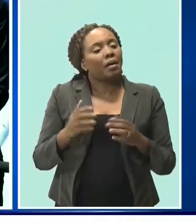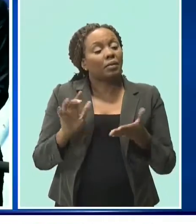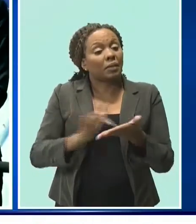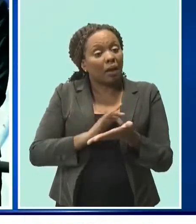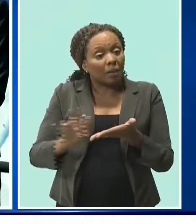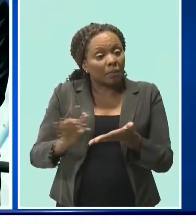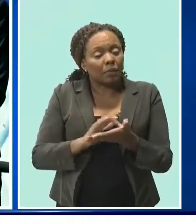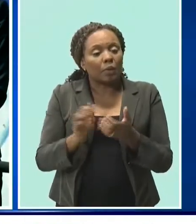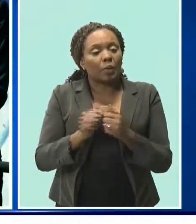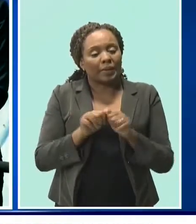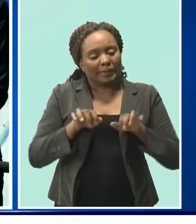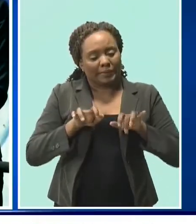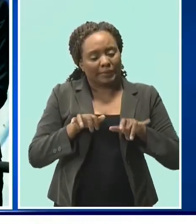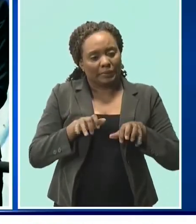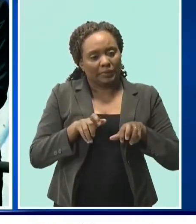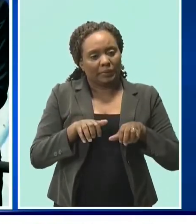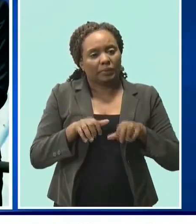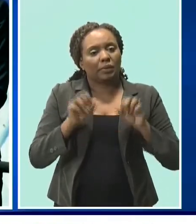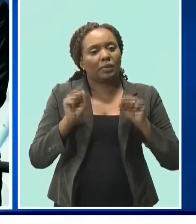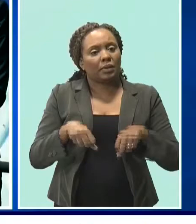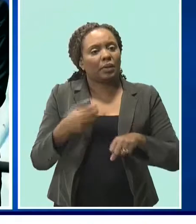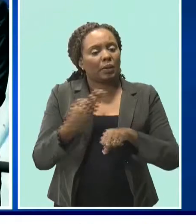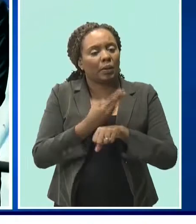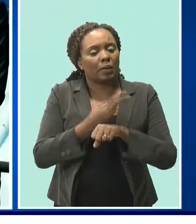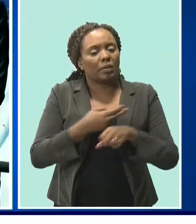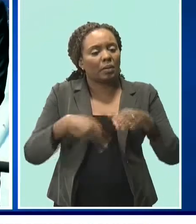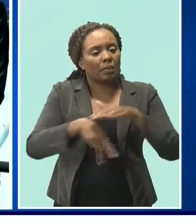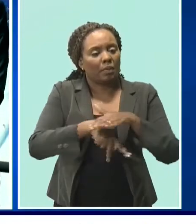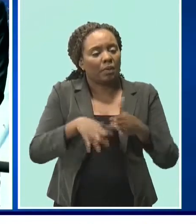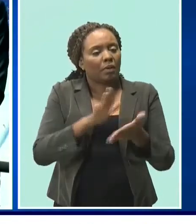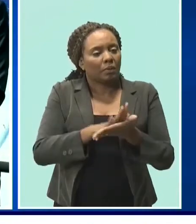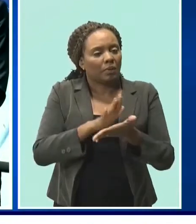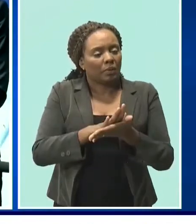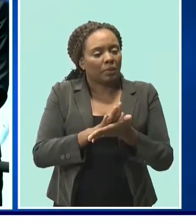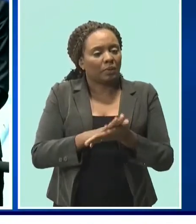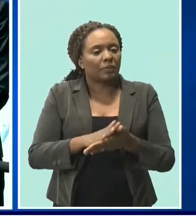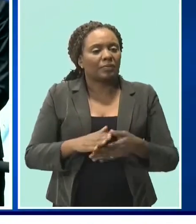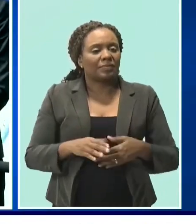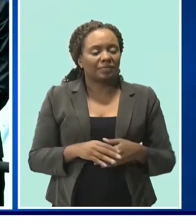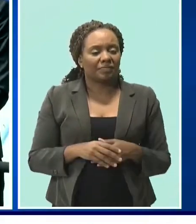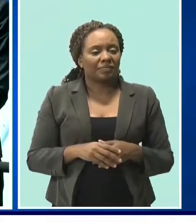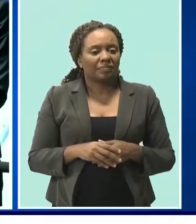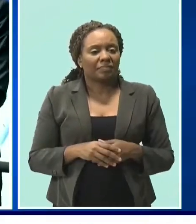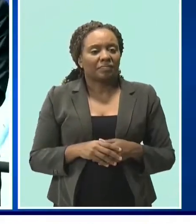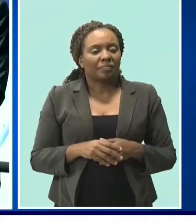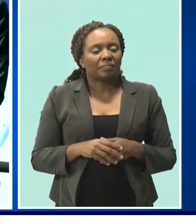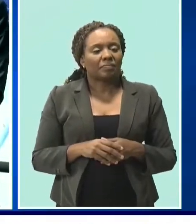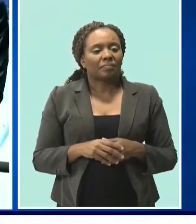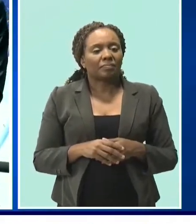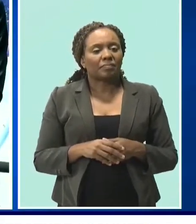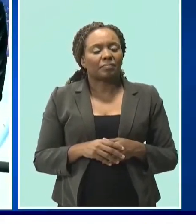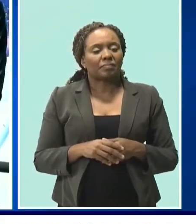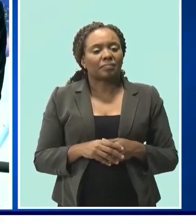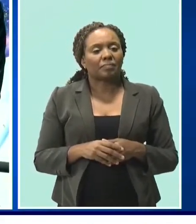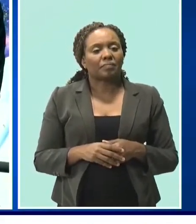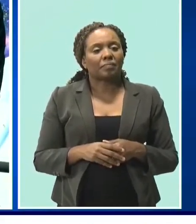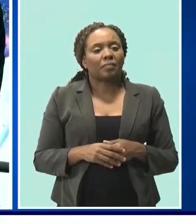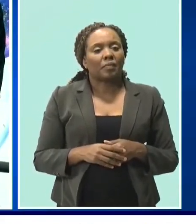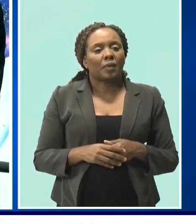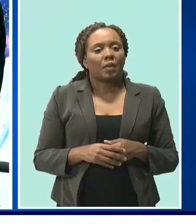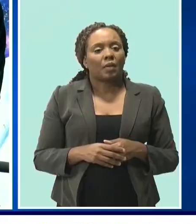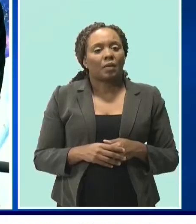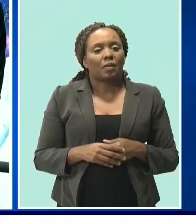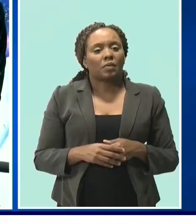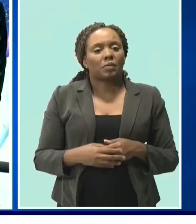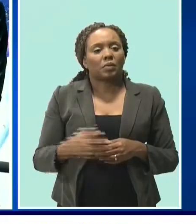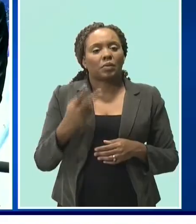be suitable for the use in the primary school system. There are 2